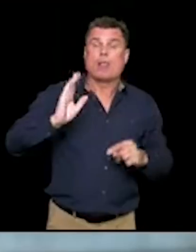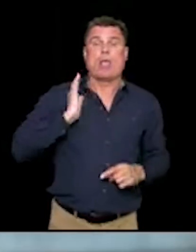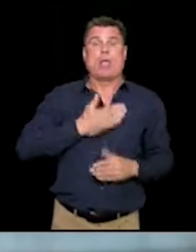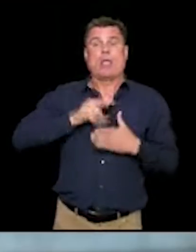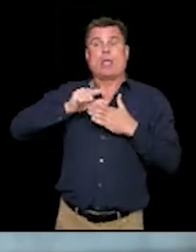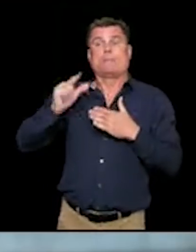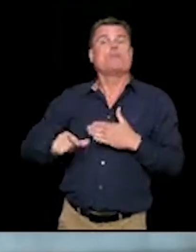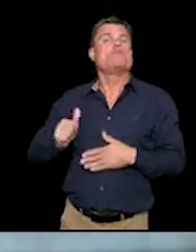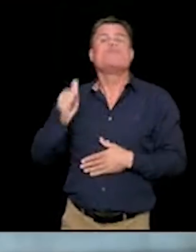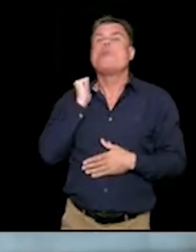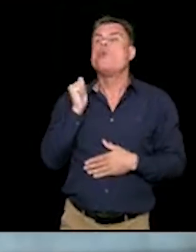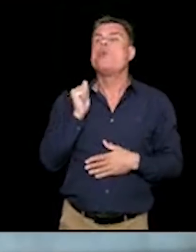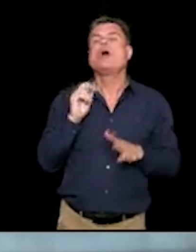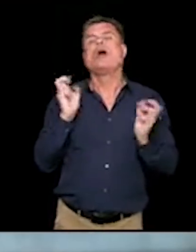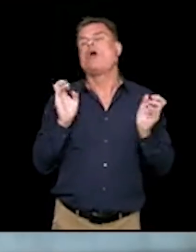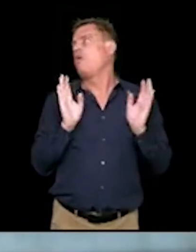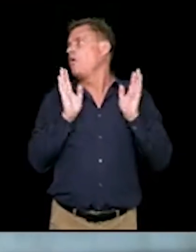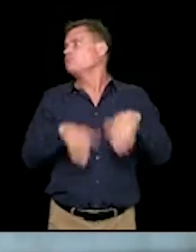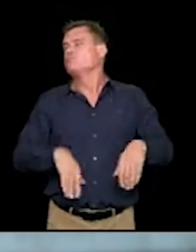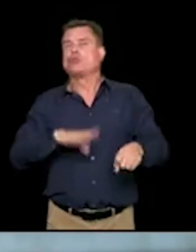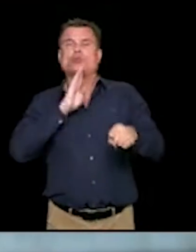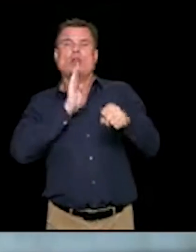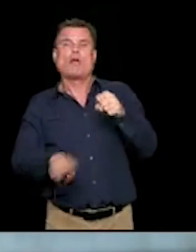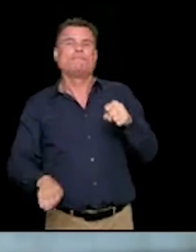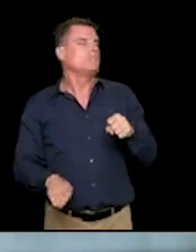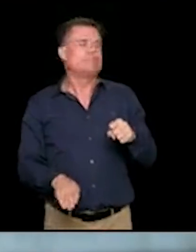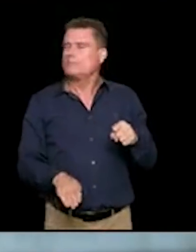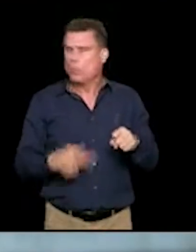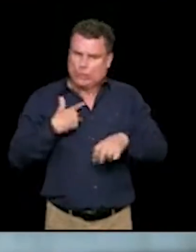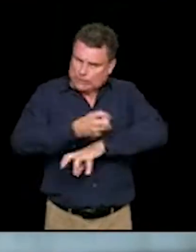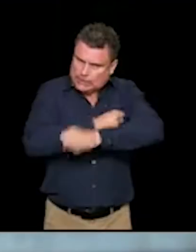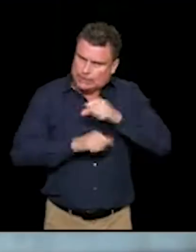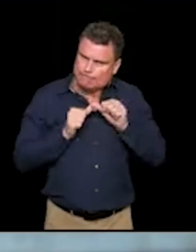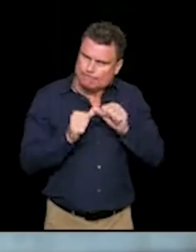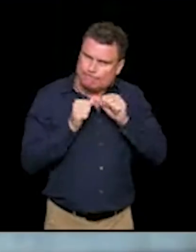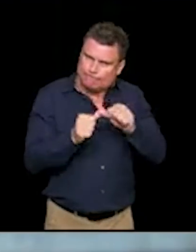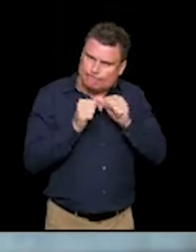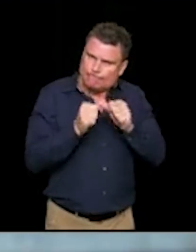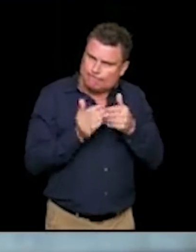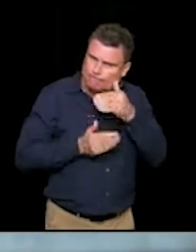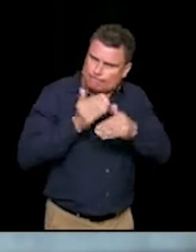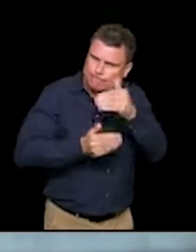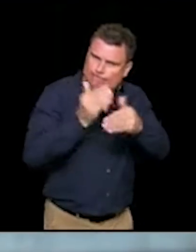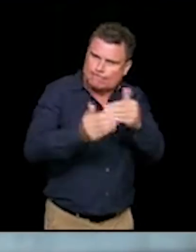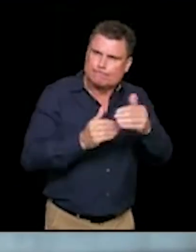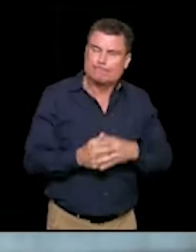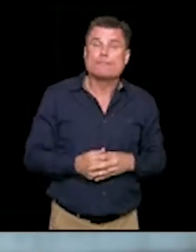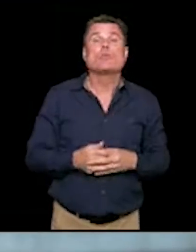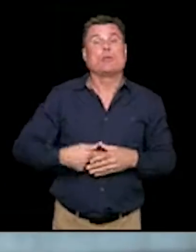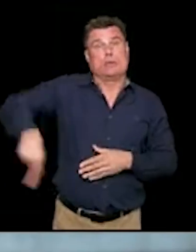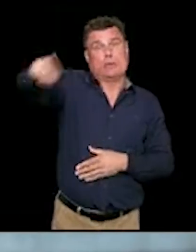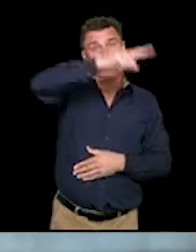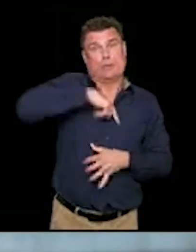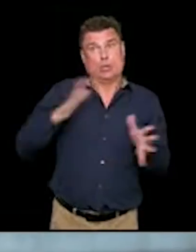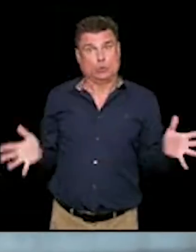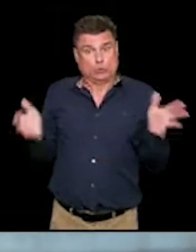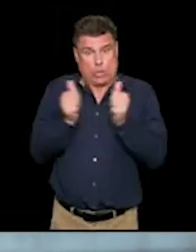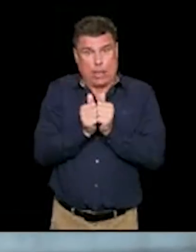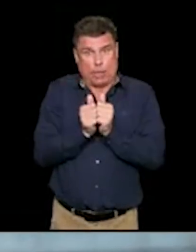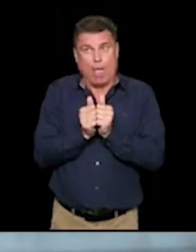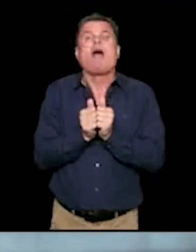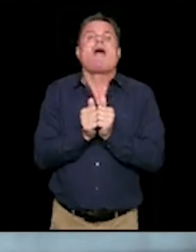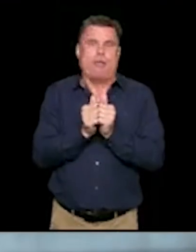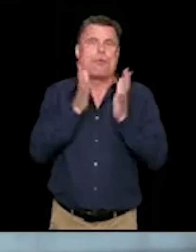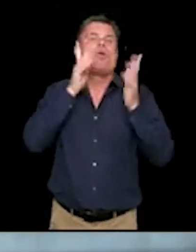youth, everywhere in British Columbia, is able to get the help they need when they need it. Together, we can turn the